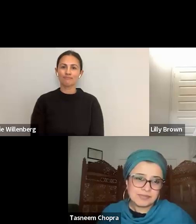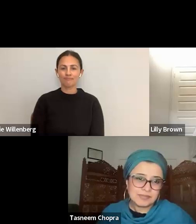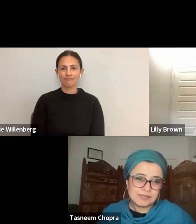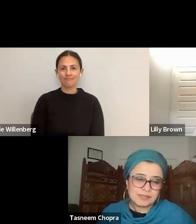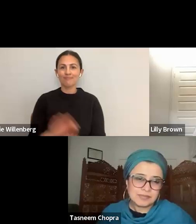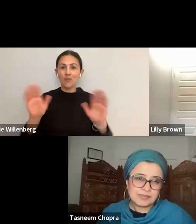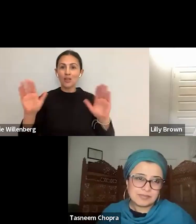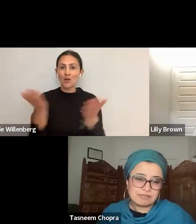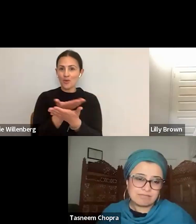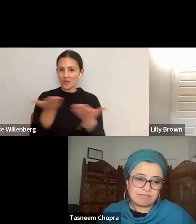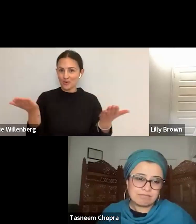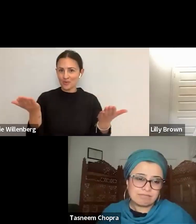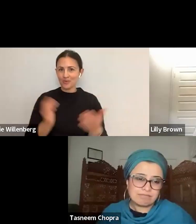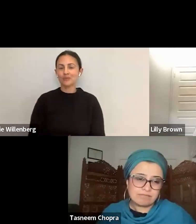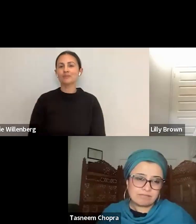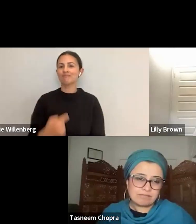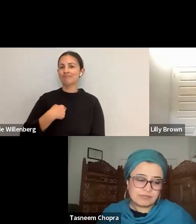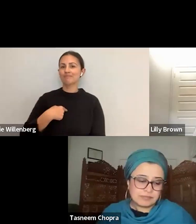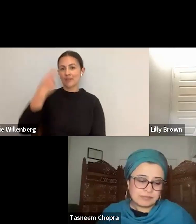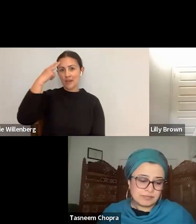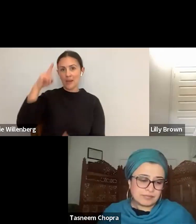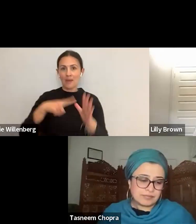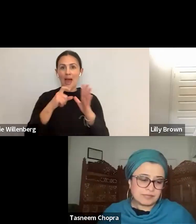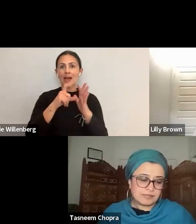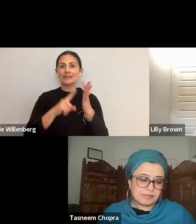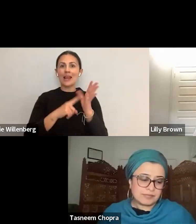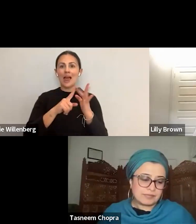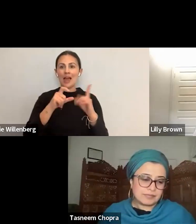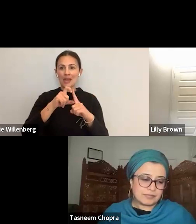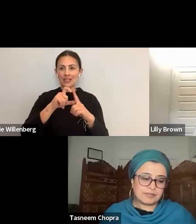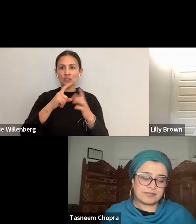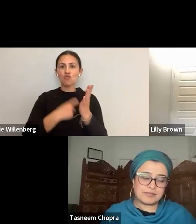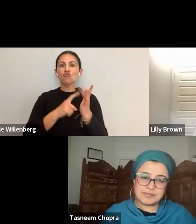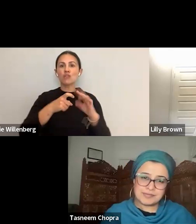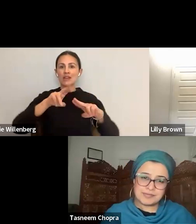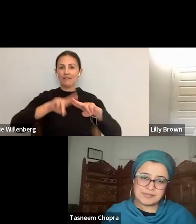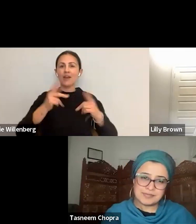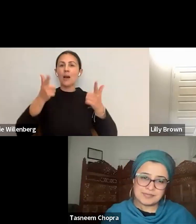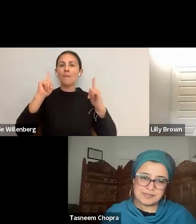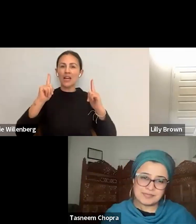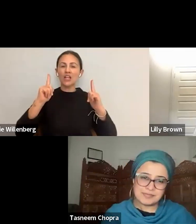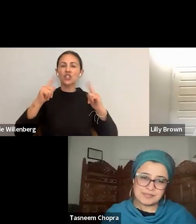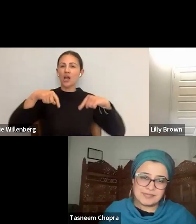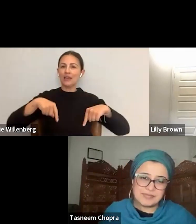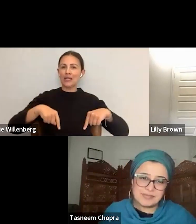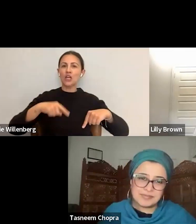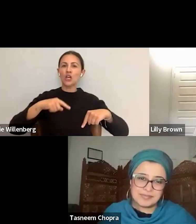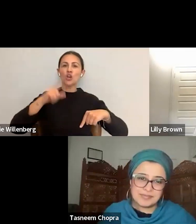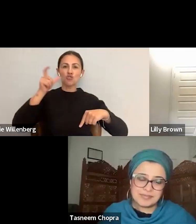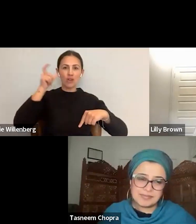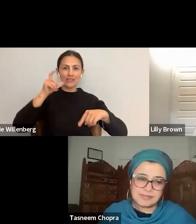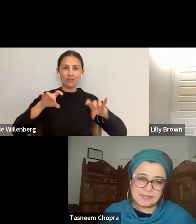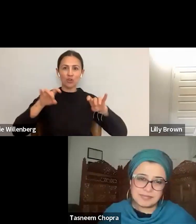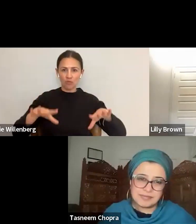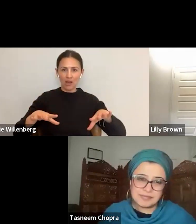Hello, everyone. I'm Adelaide Reef, Manager of Leadership Development Programs here at Creative Australia. I'm a white woman in